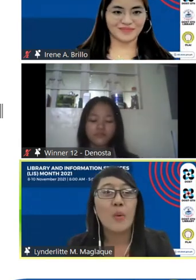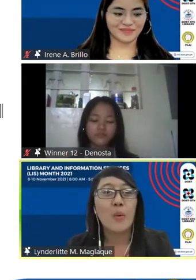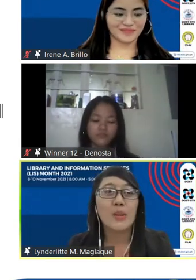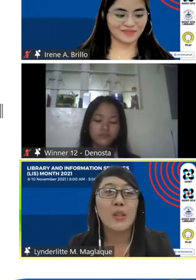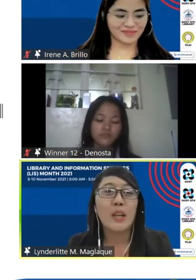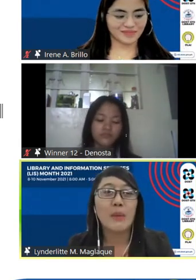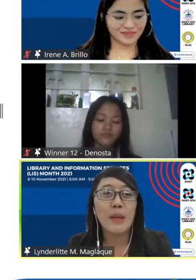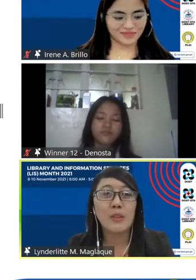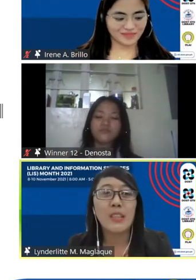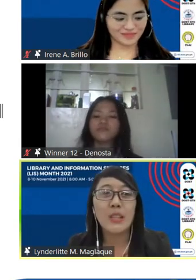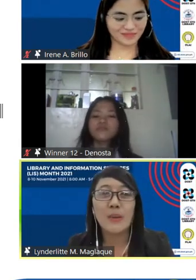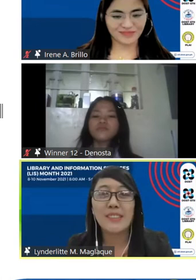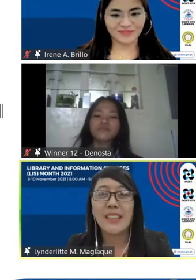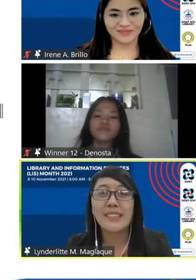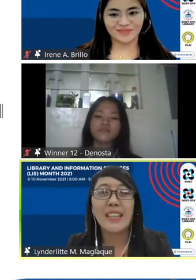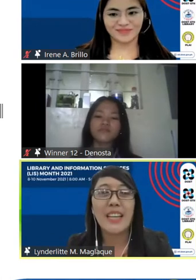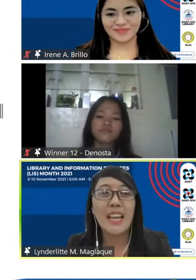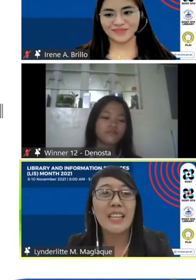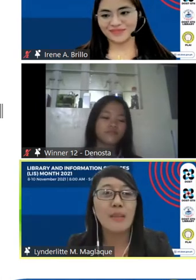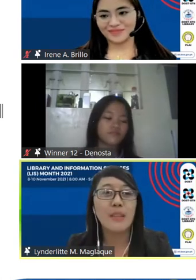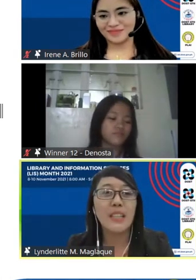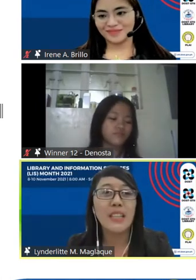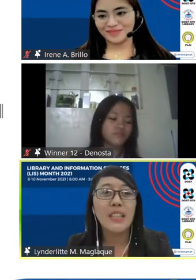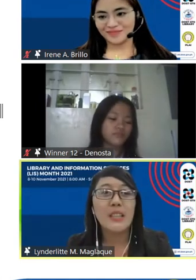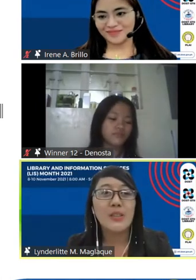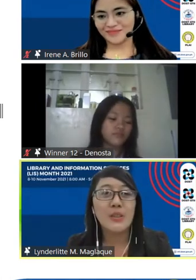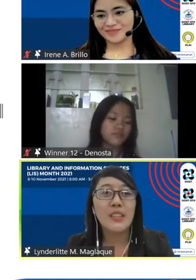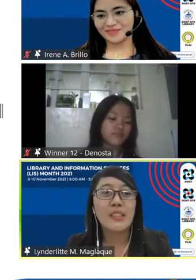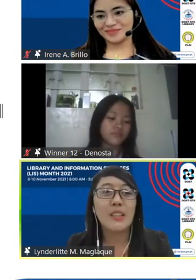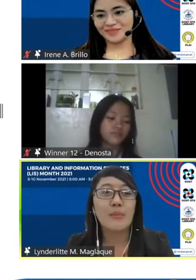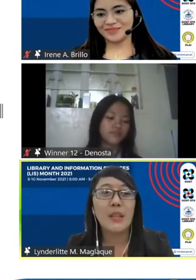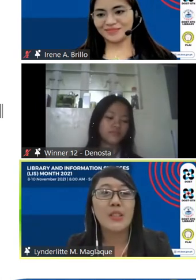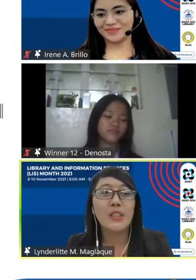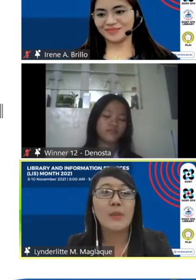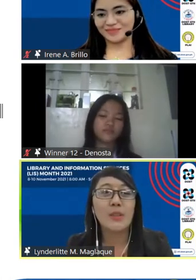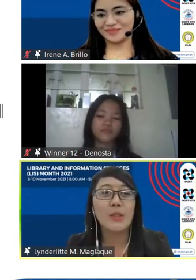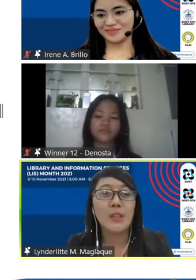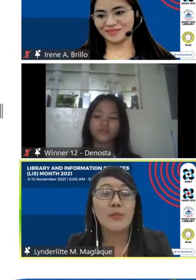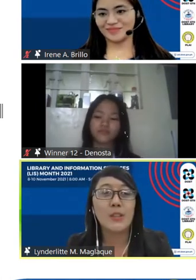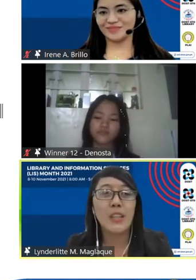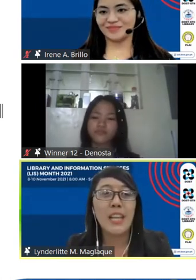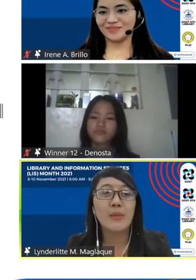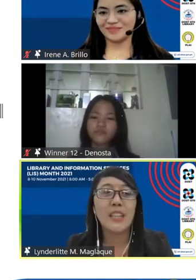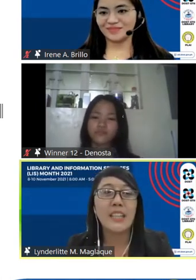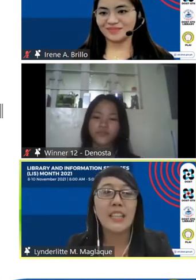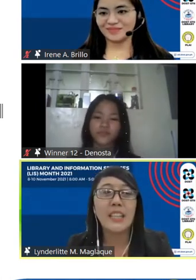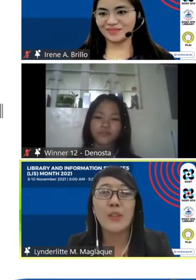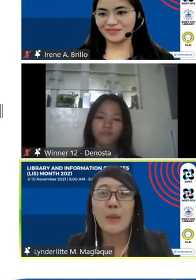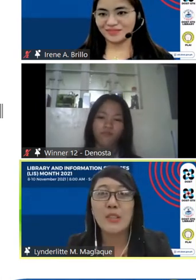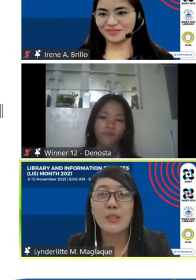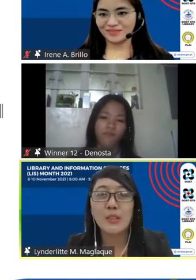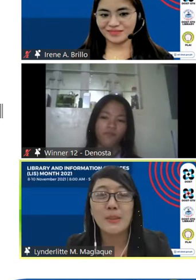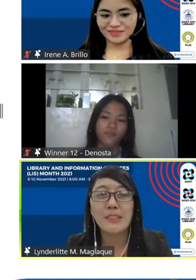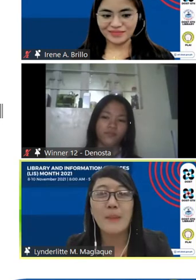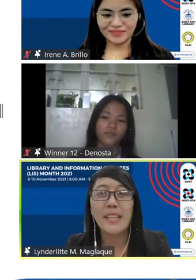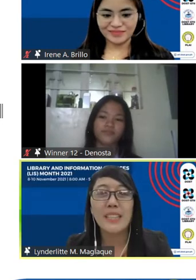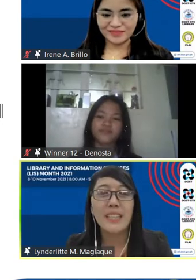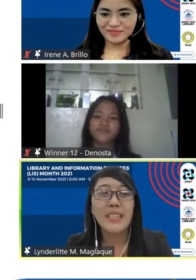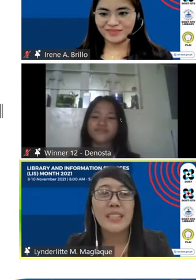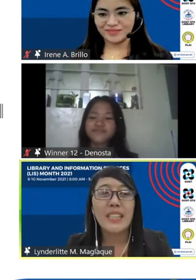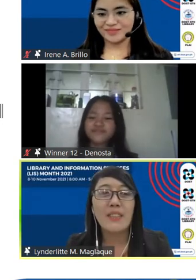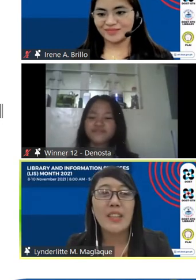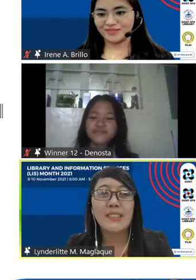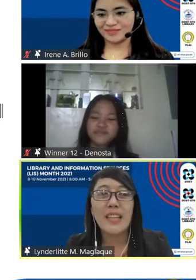contest, What Do You Love About DOST-STII Library? During the celebration of the 31st Library and Information Services